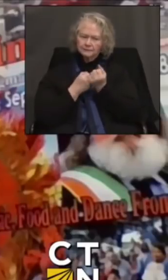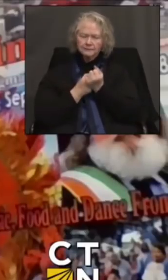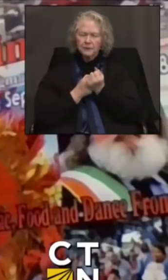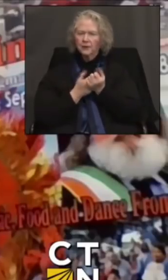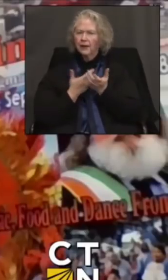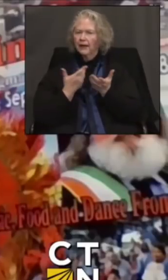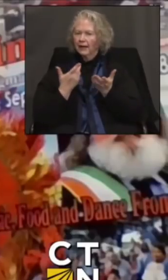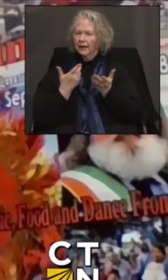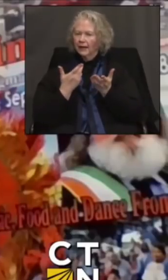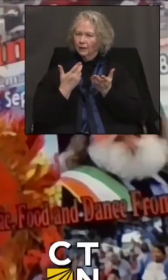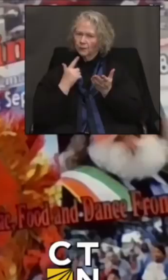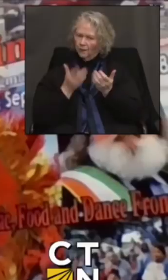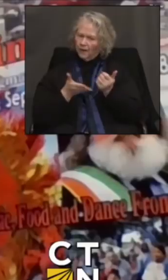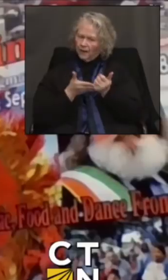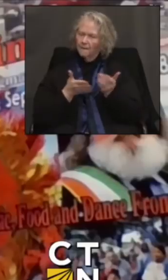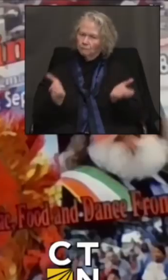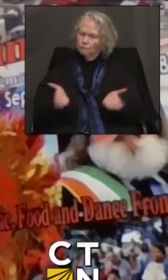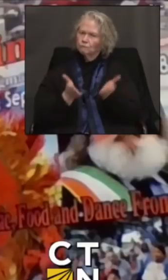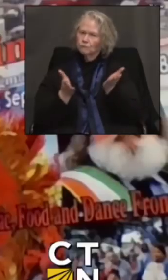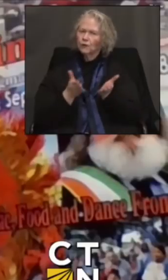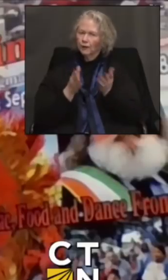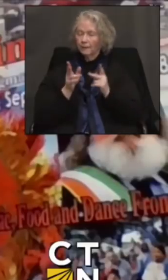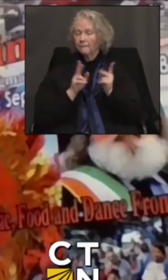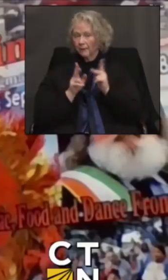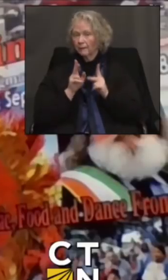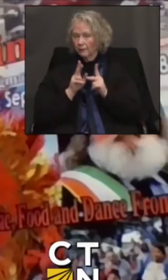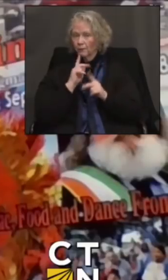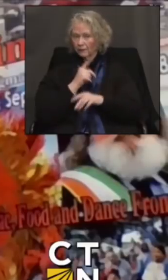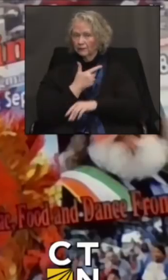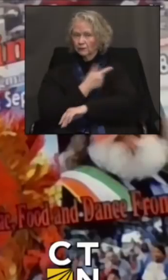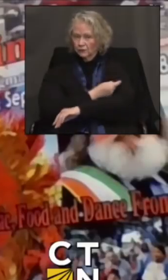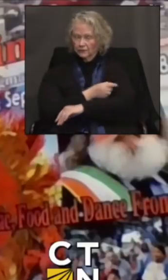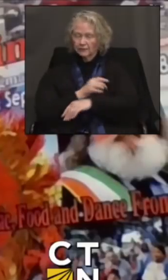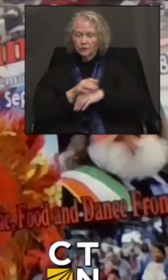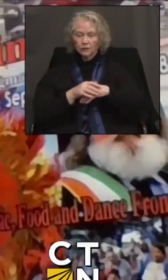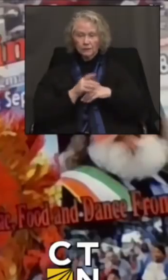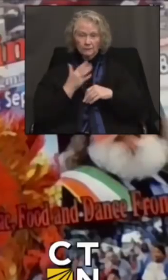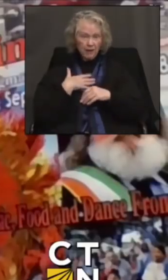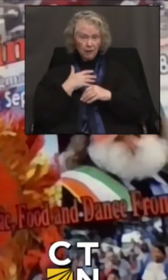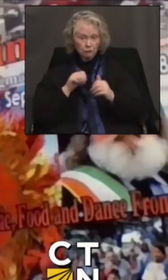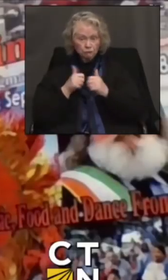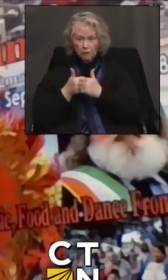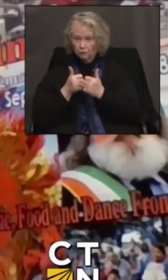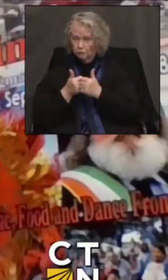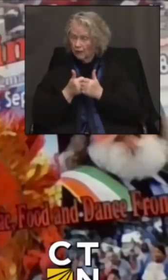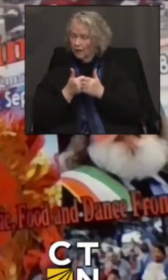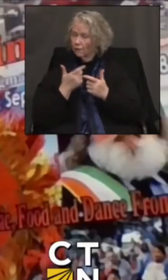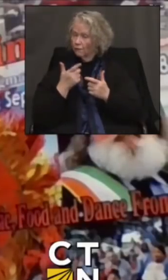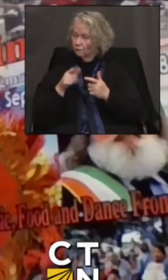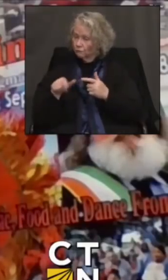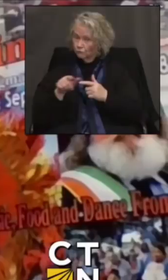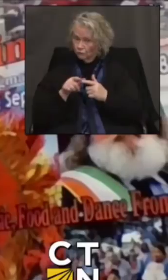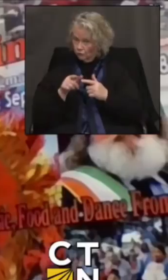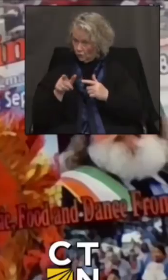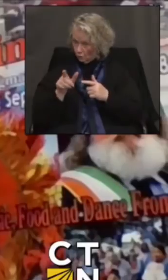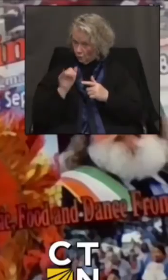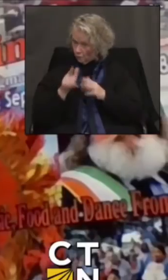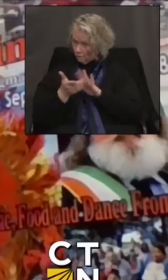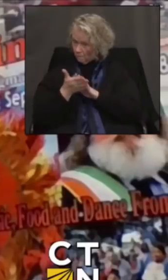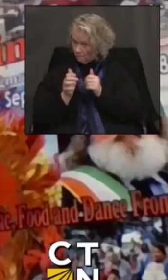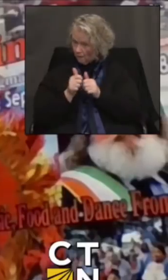color to get the shots. And our challenge to every BPRC member was, when you were eligible, to make sure you got your